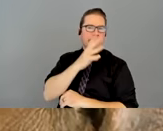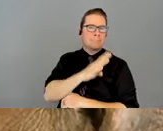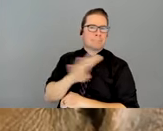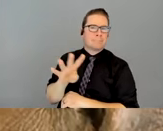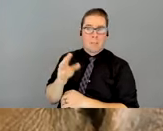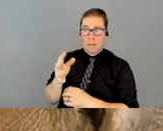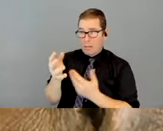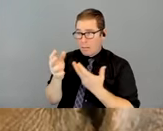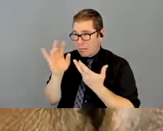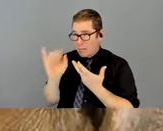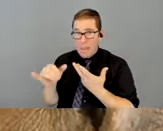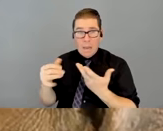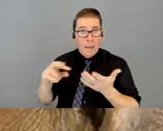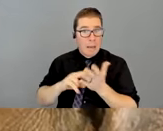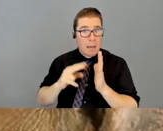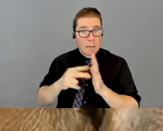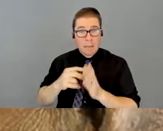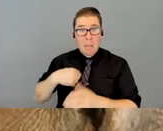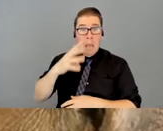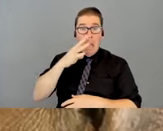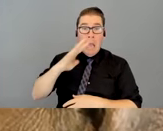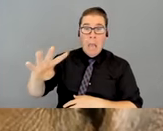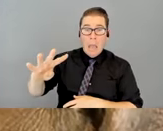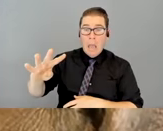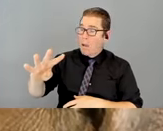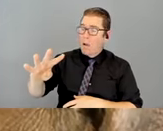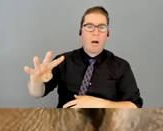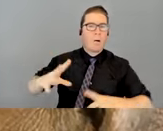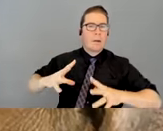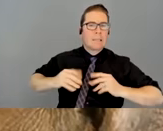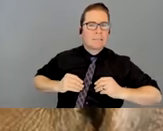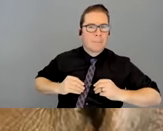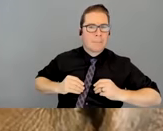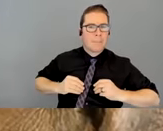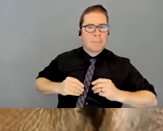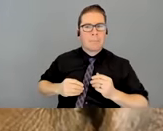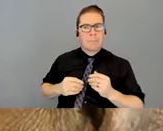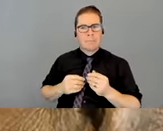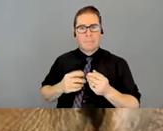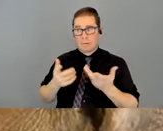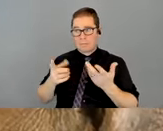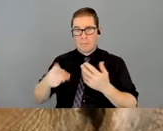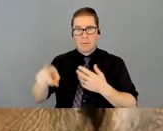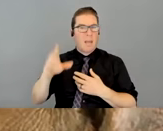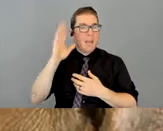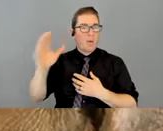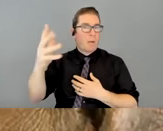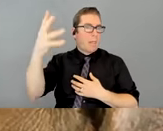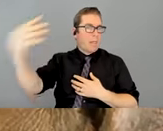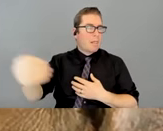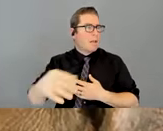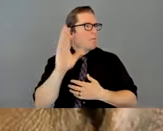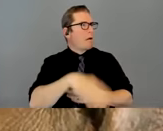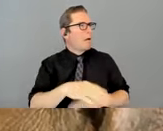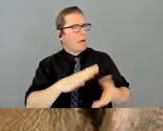that means it's acceptable behavior. And then they're gonna go out and say, well, then this is all okay on campus. Well, then if it's okay on campus, it's okay out